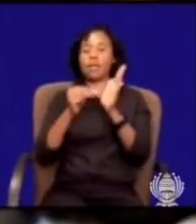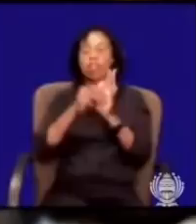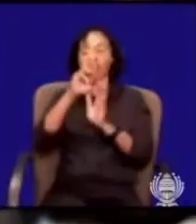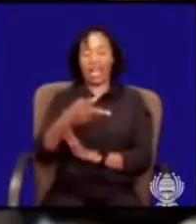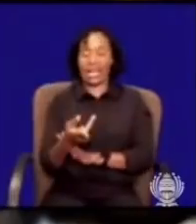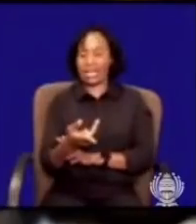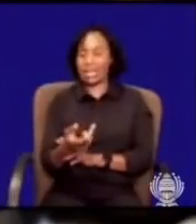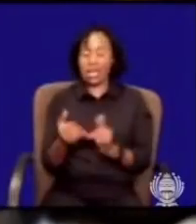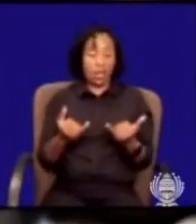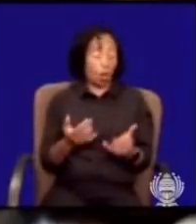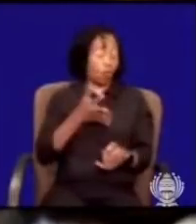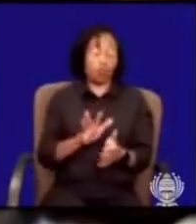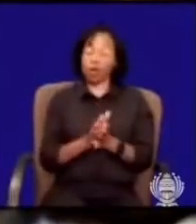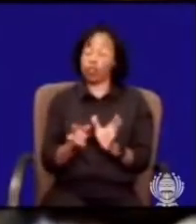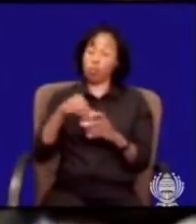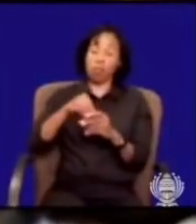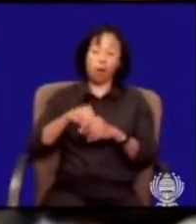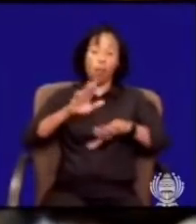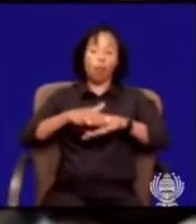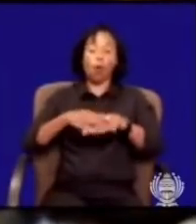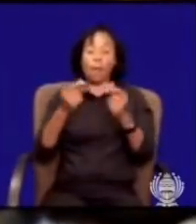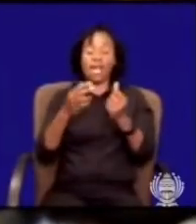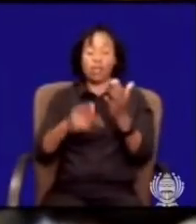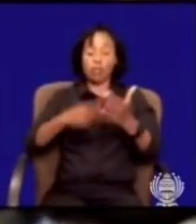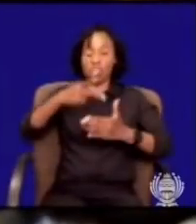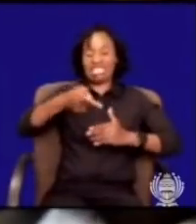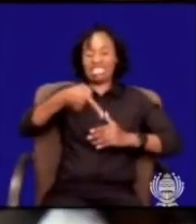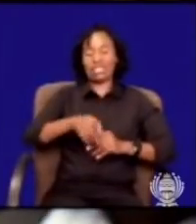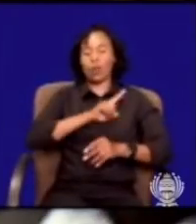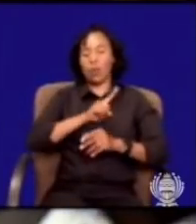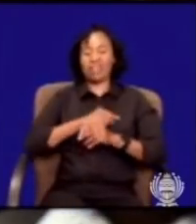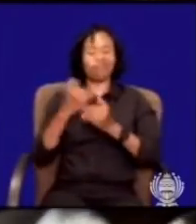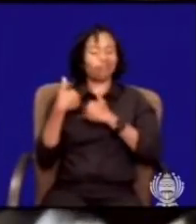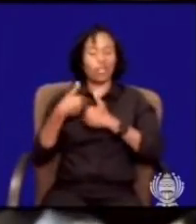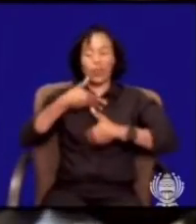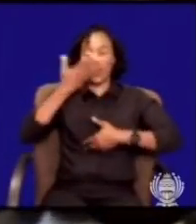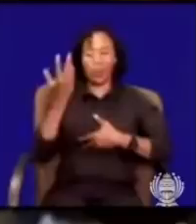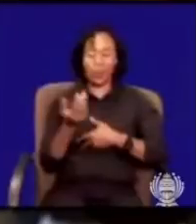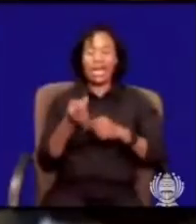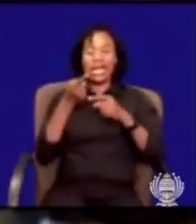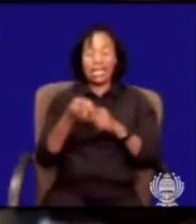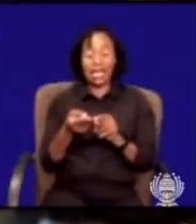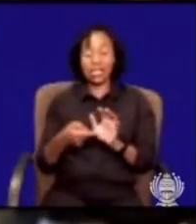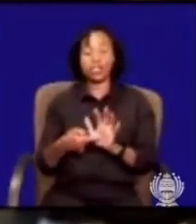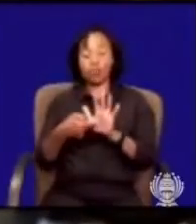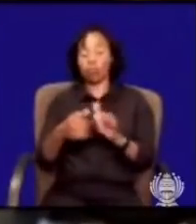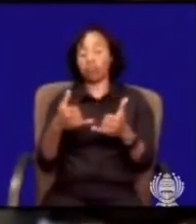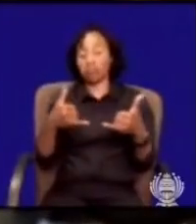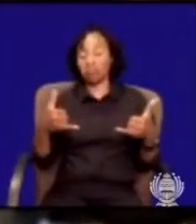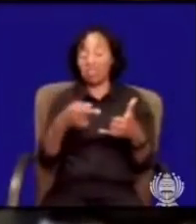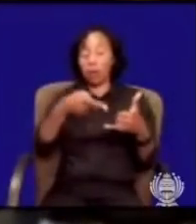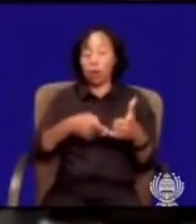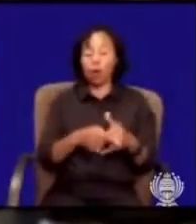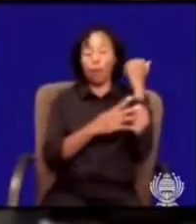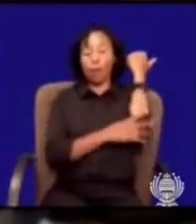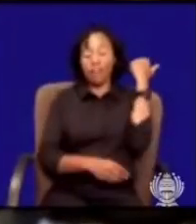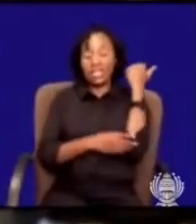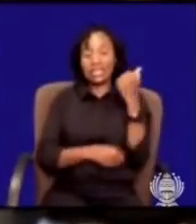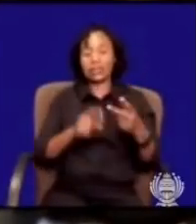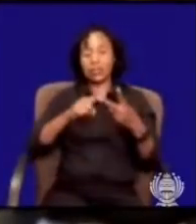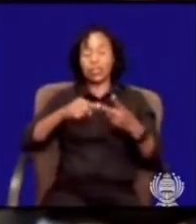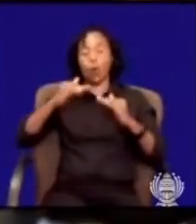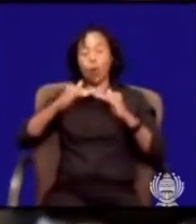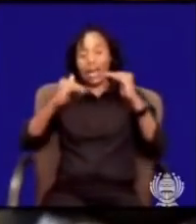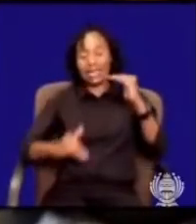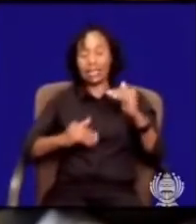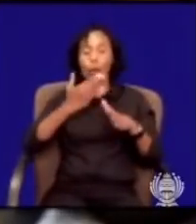money into the project as it has no security of tenure. This is a concrete measure to address poverty, inequality and unemployment. And